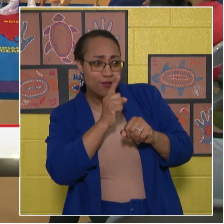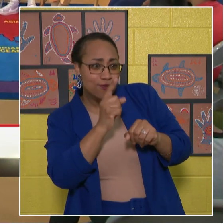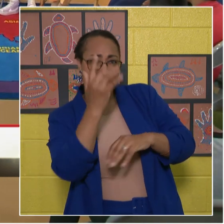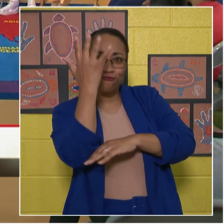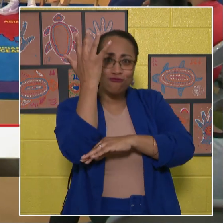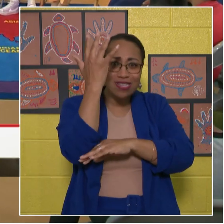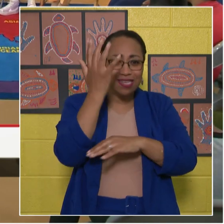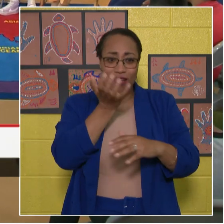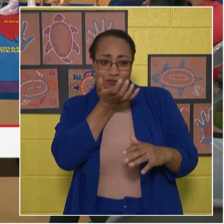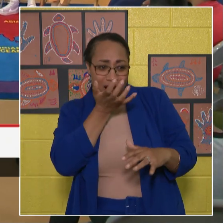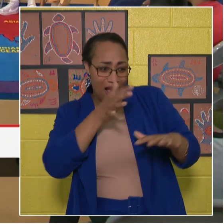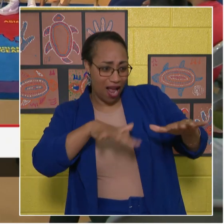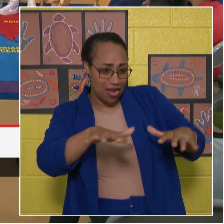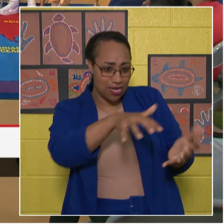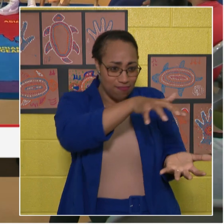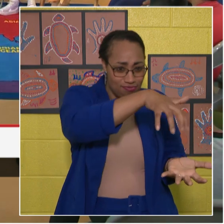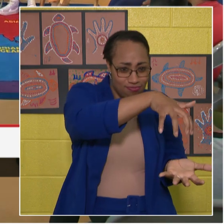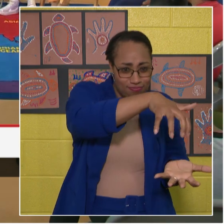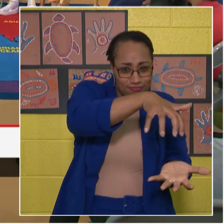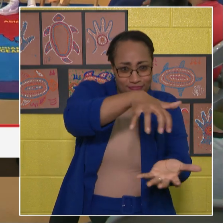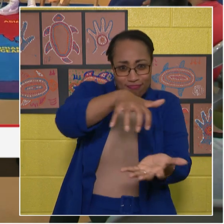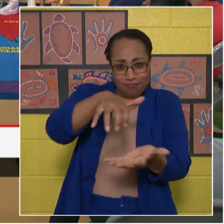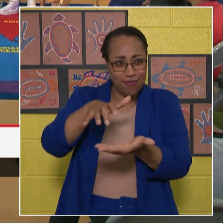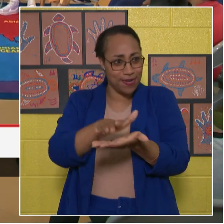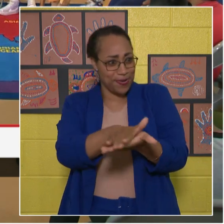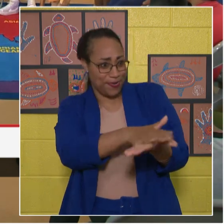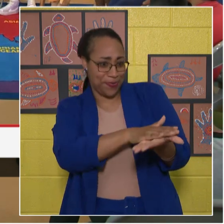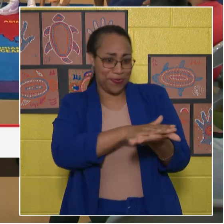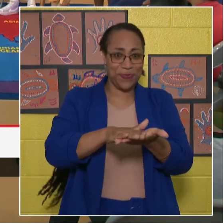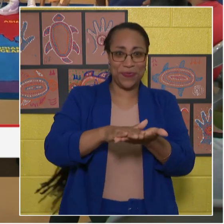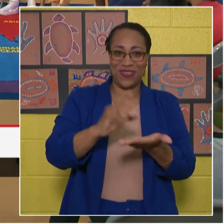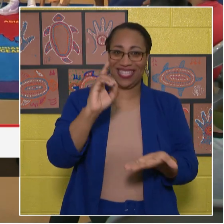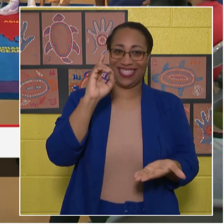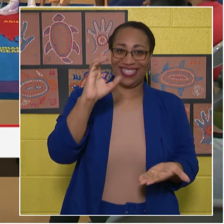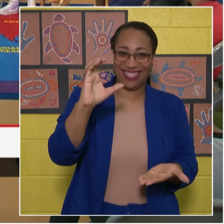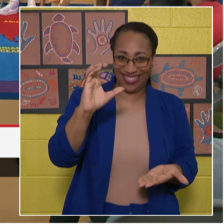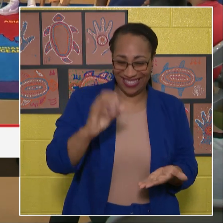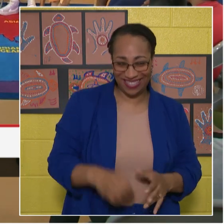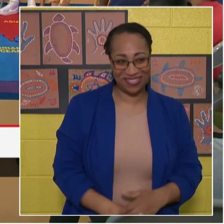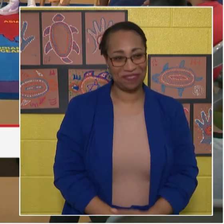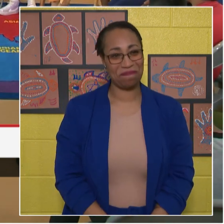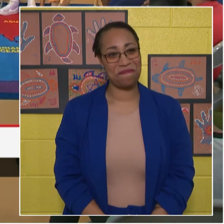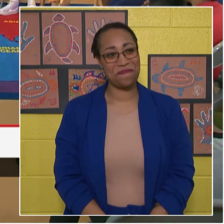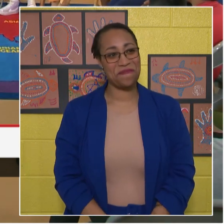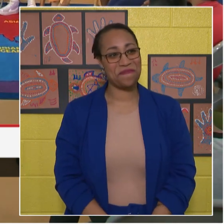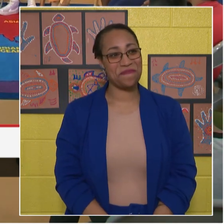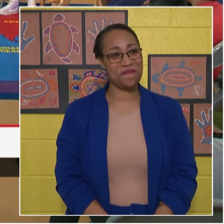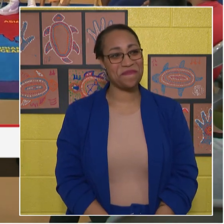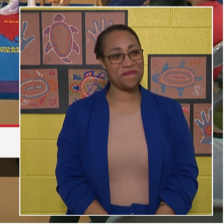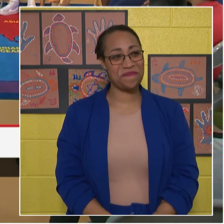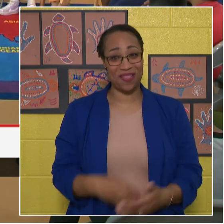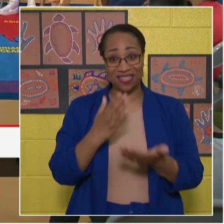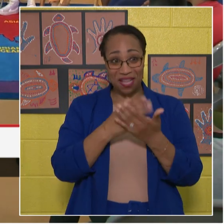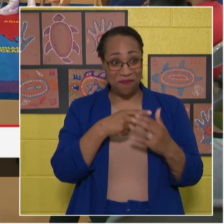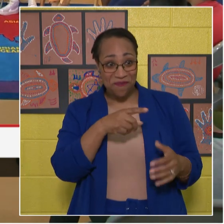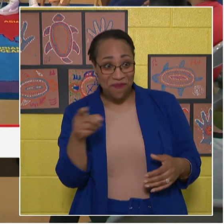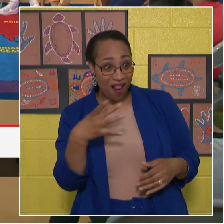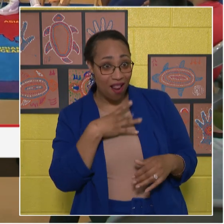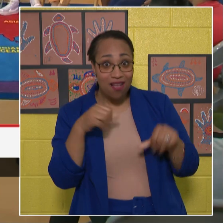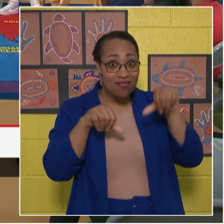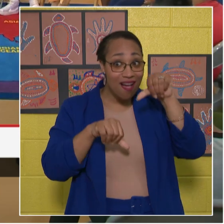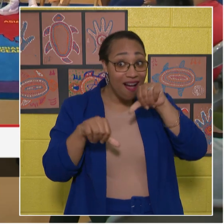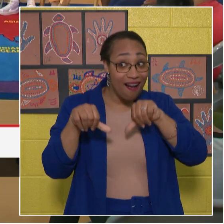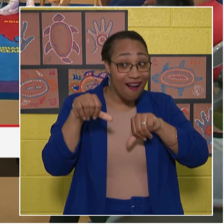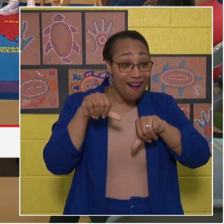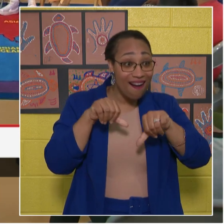is clean. So there are lots of different, some of you are like science, right? You like science? Who likes